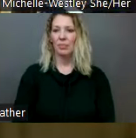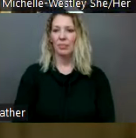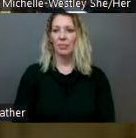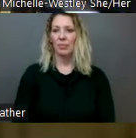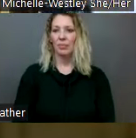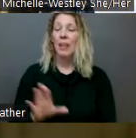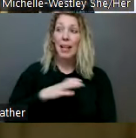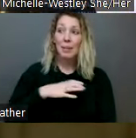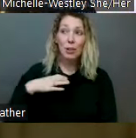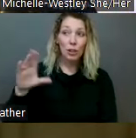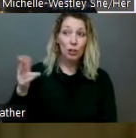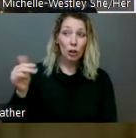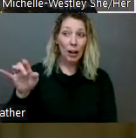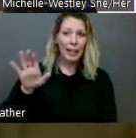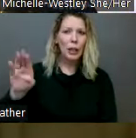Commissioner Charlie, you're on mute.